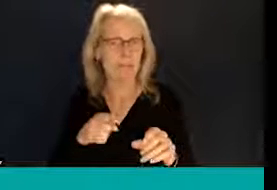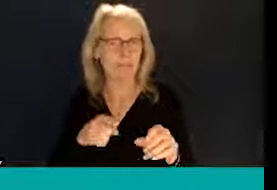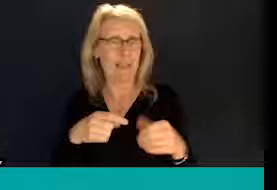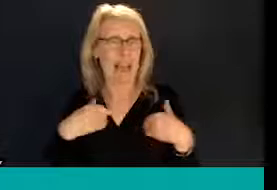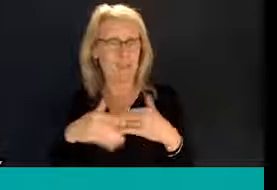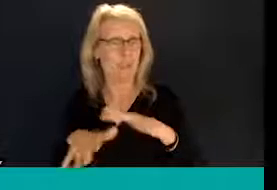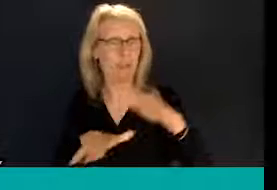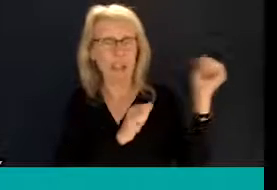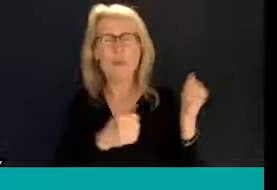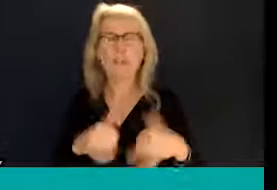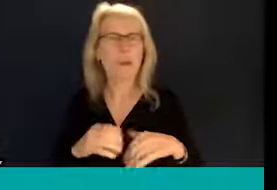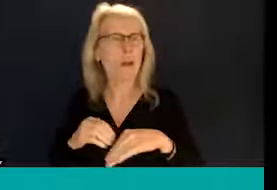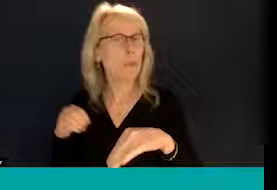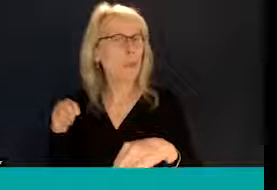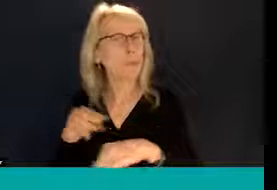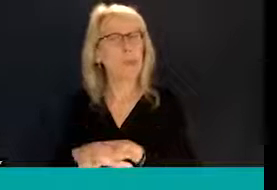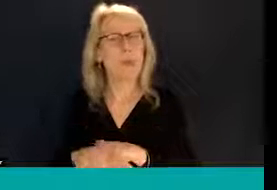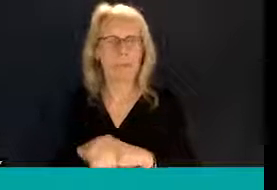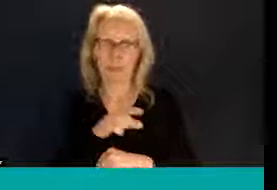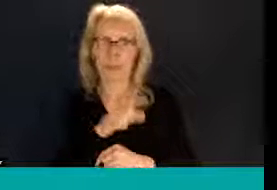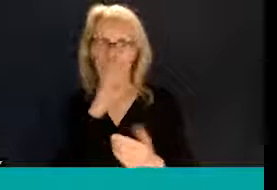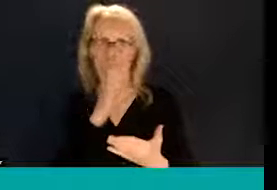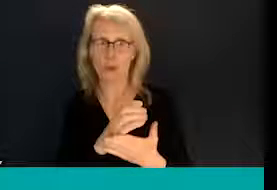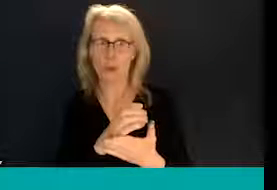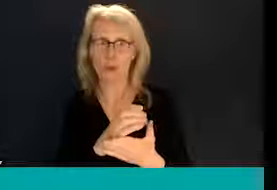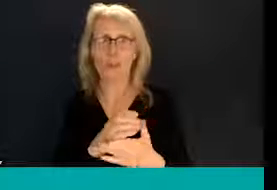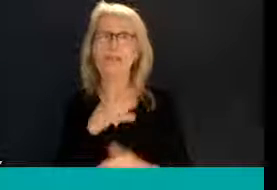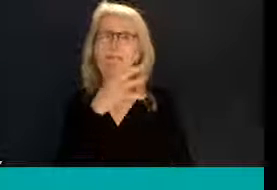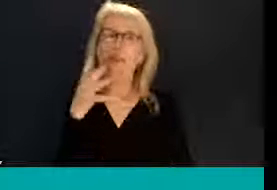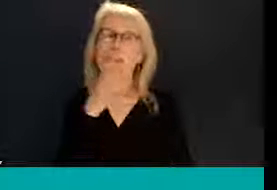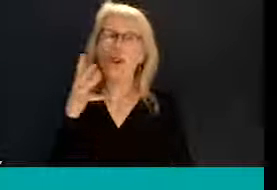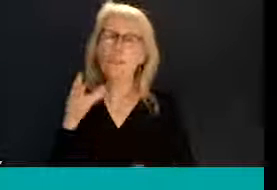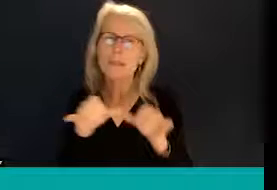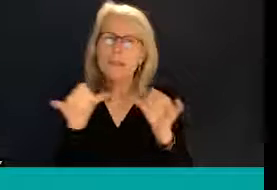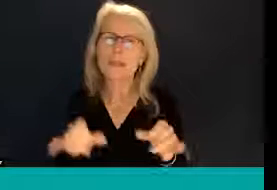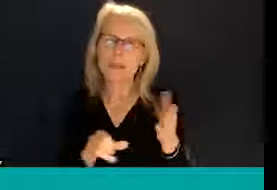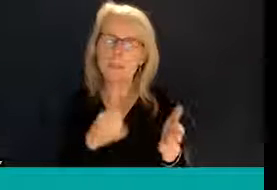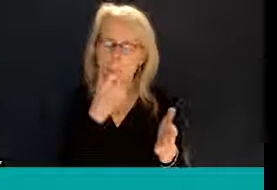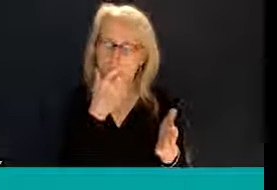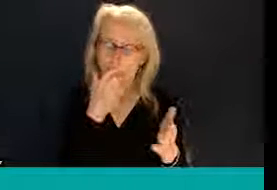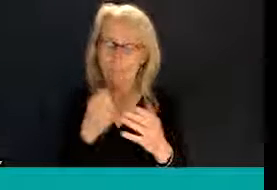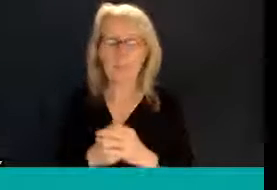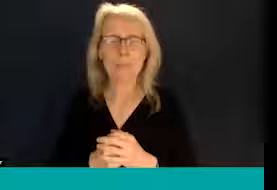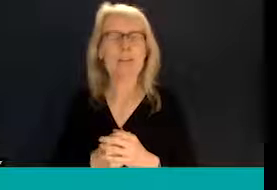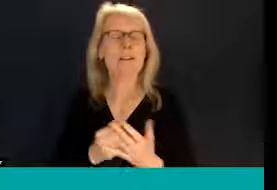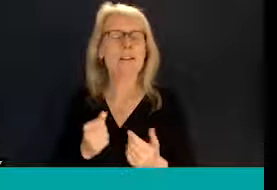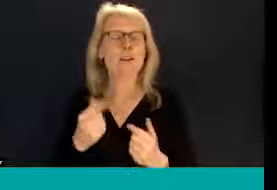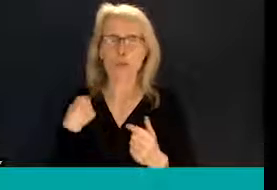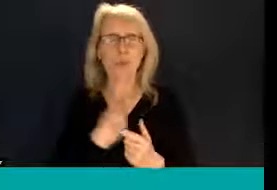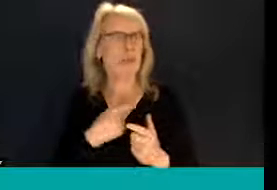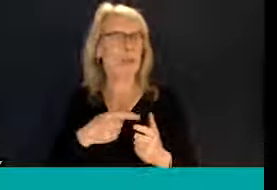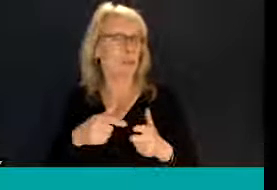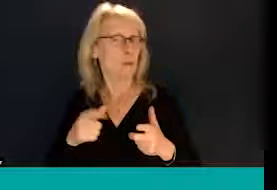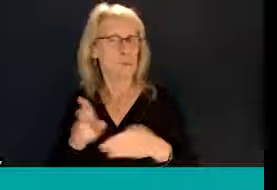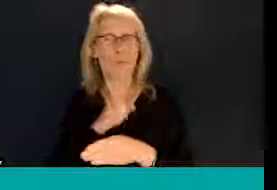really good example, and the reason I have this photo up here, is of agriculture, right? So imagine we transform